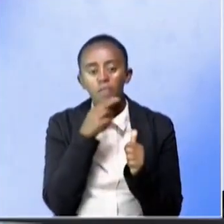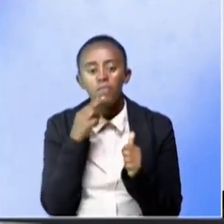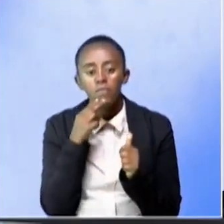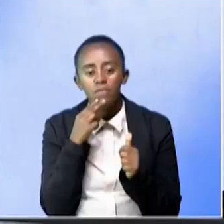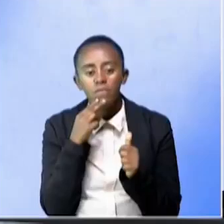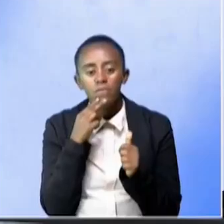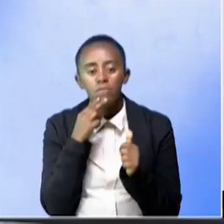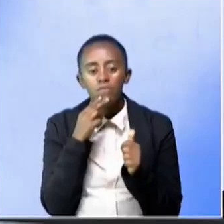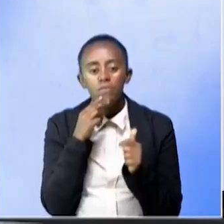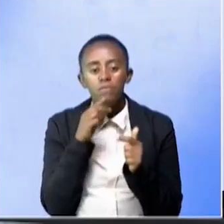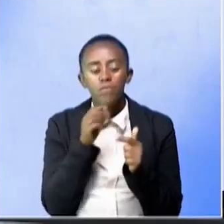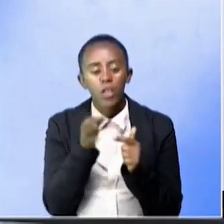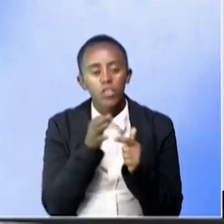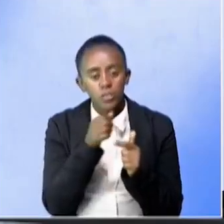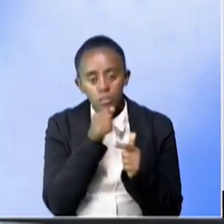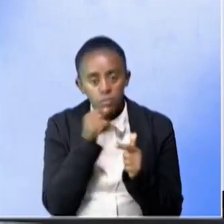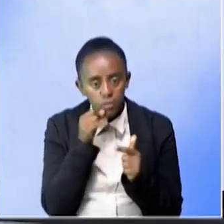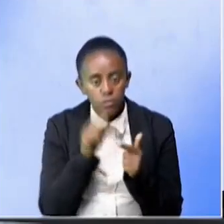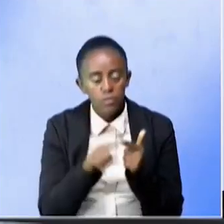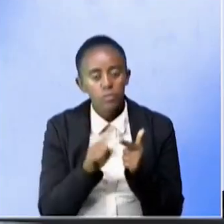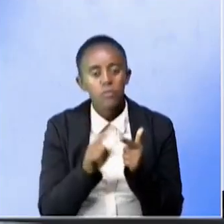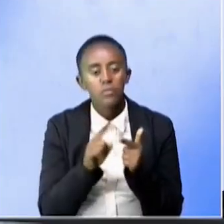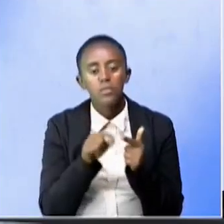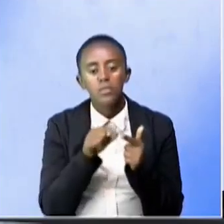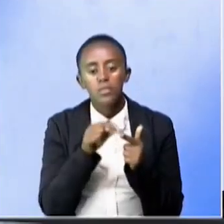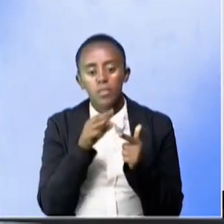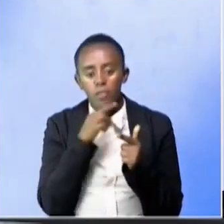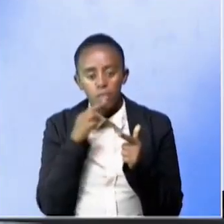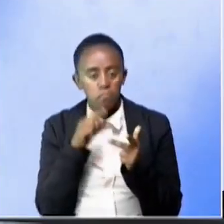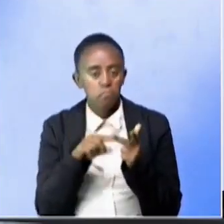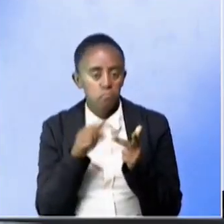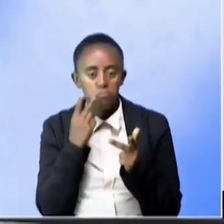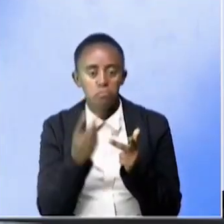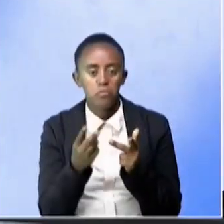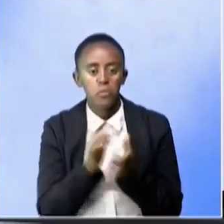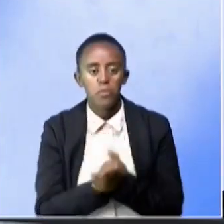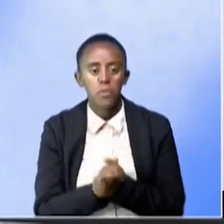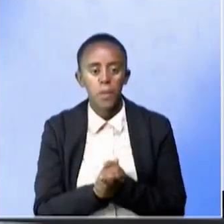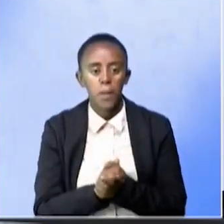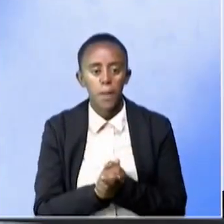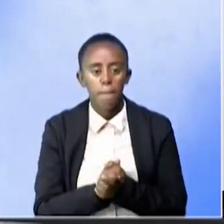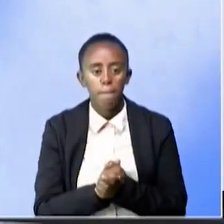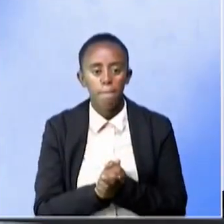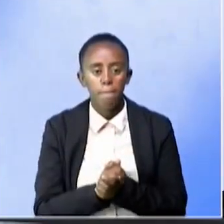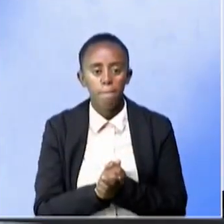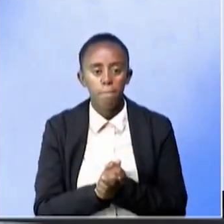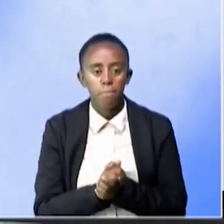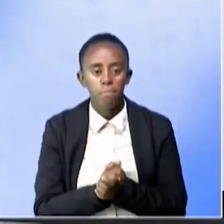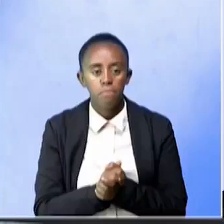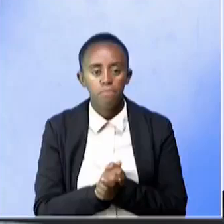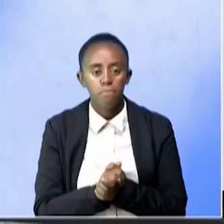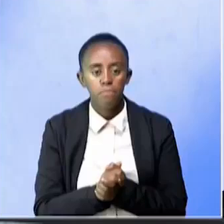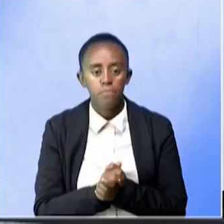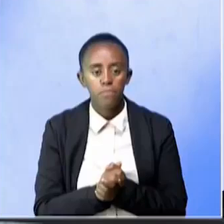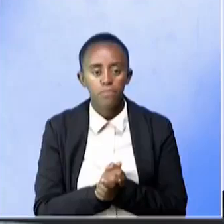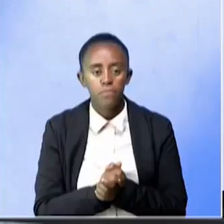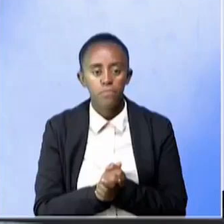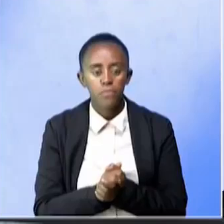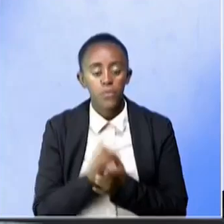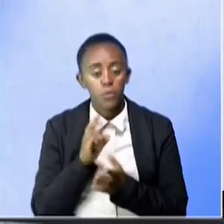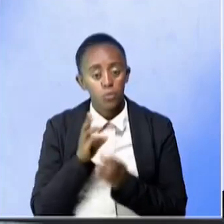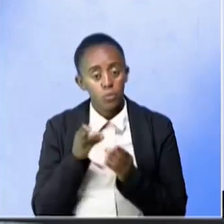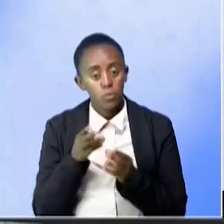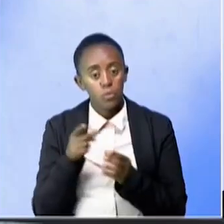modify adjectives and adverbs modify, that is, a verb, a sentence. When you go to grade 9, you'll be teaching about